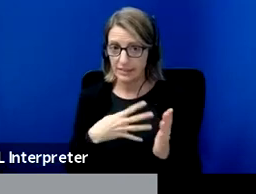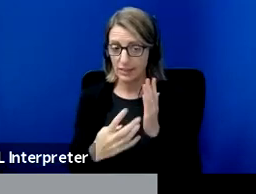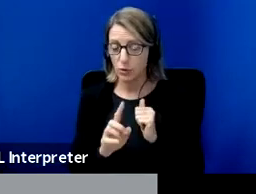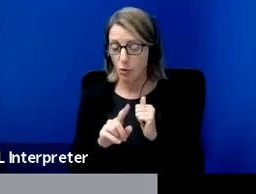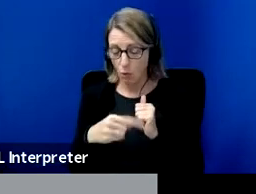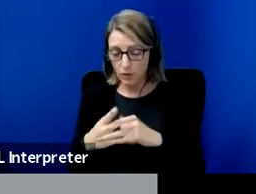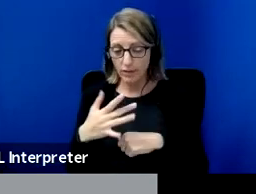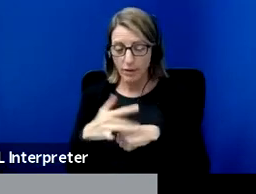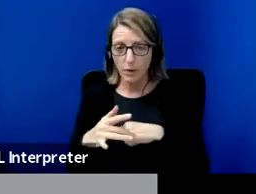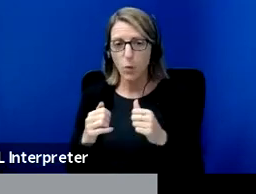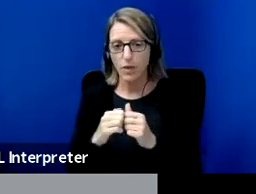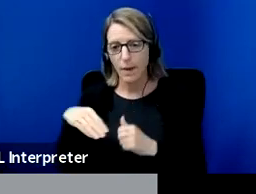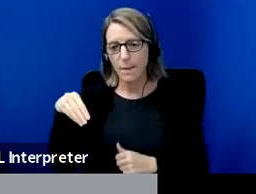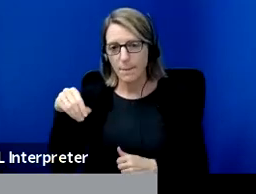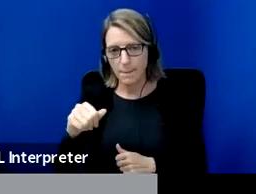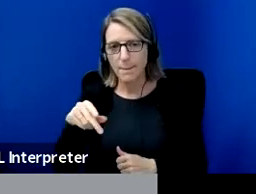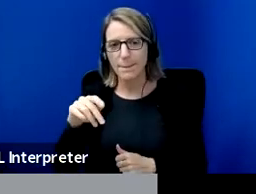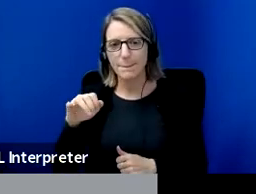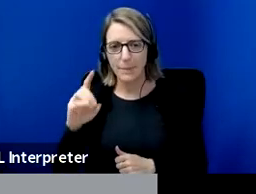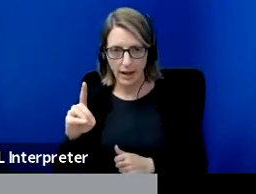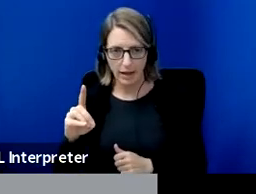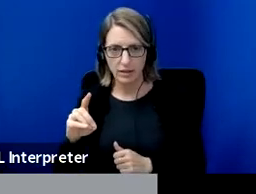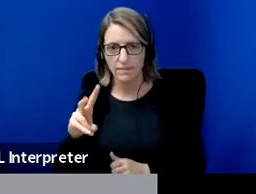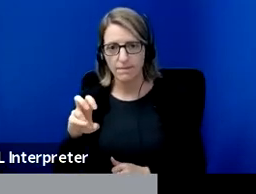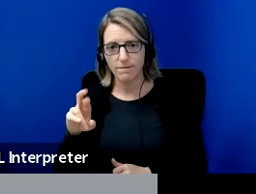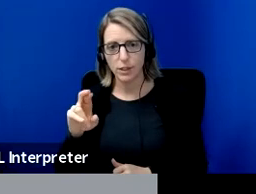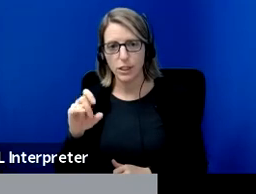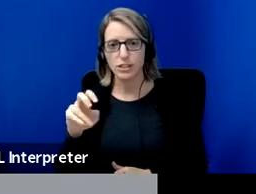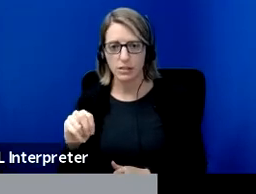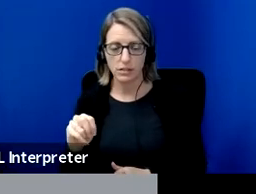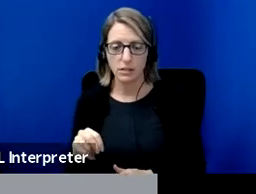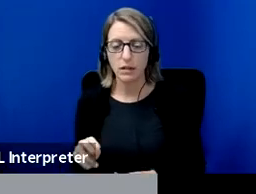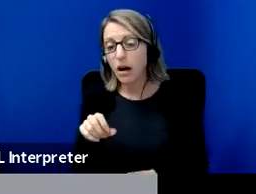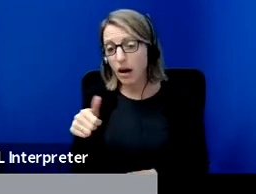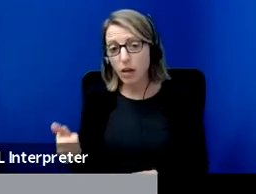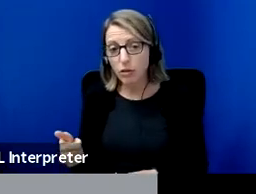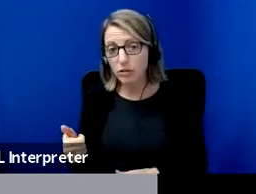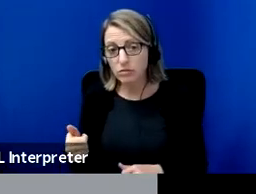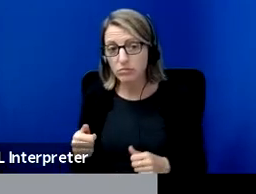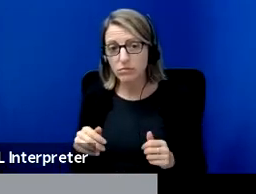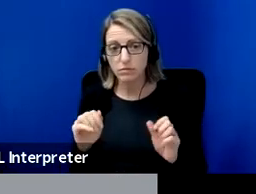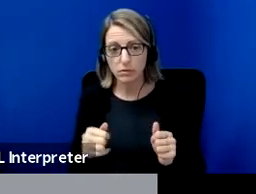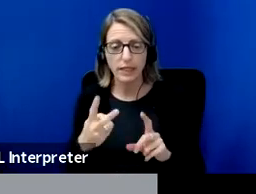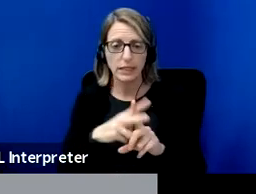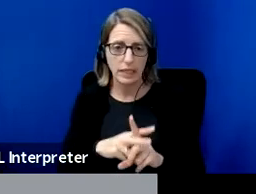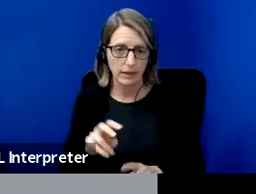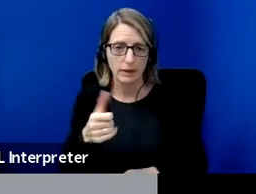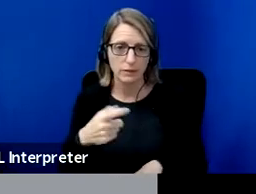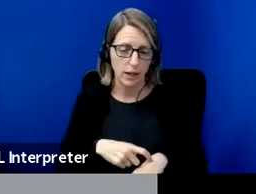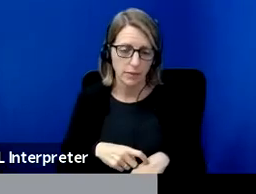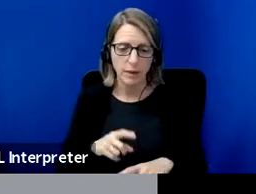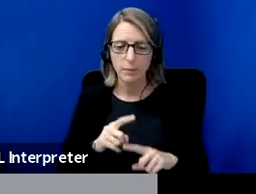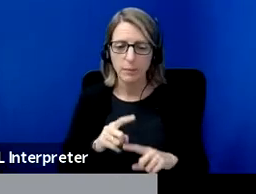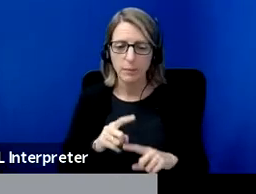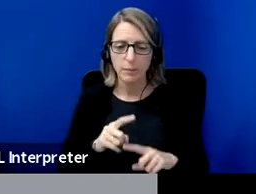with the paid version. All other versions do allow you to assign these at any time. But the